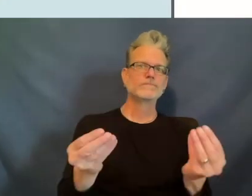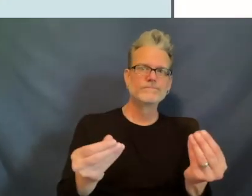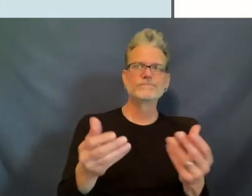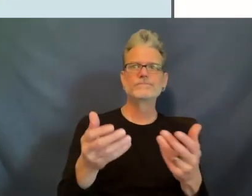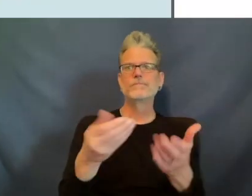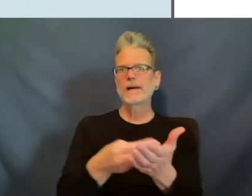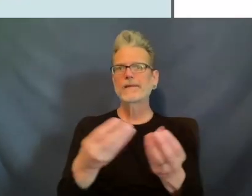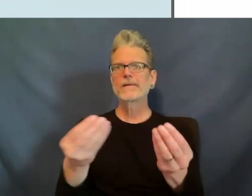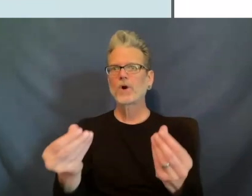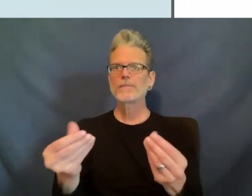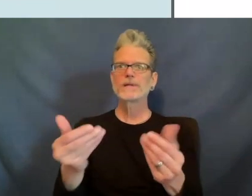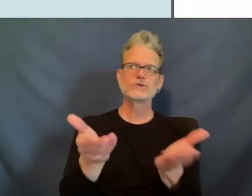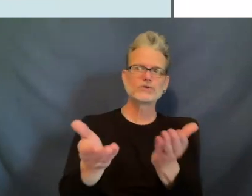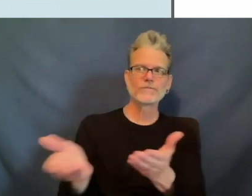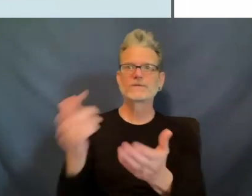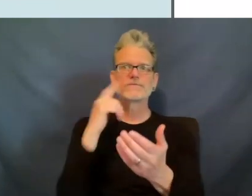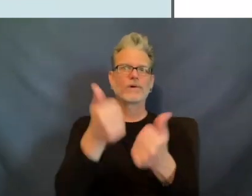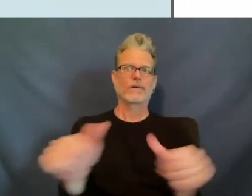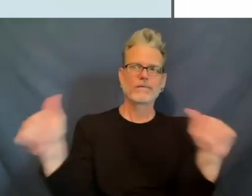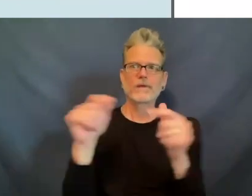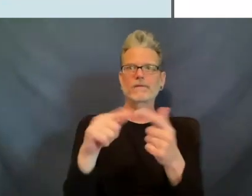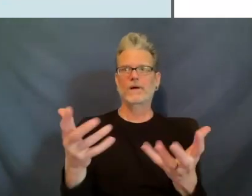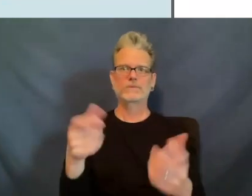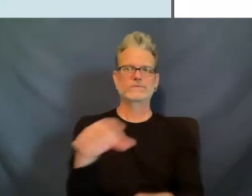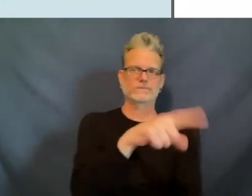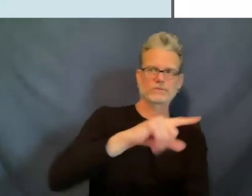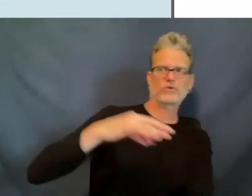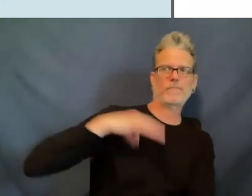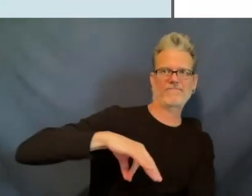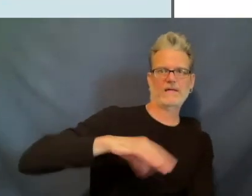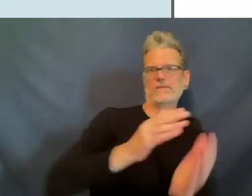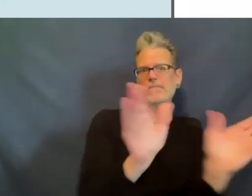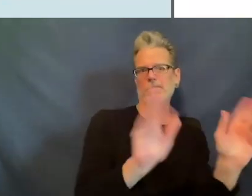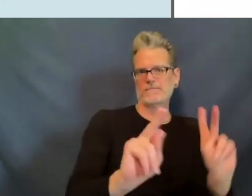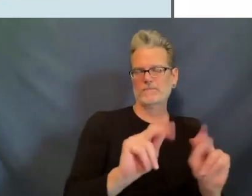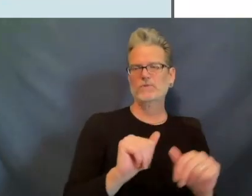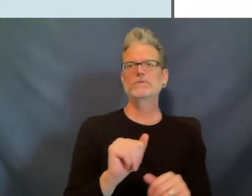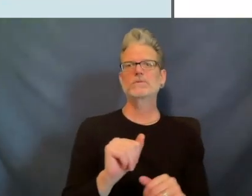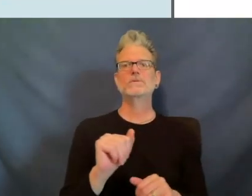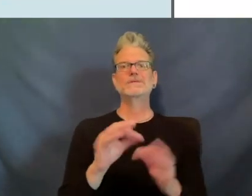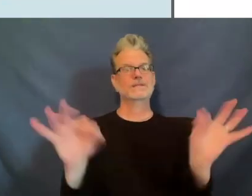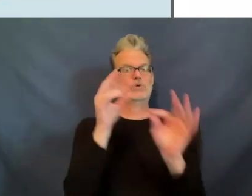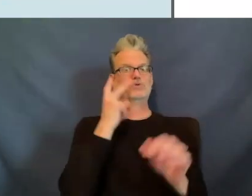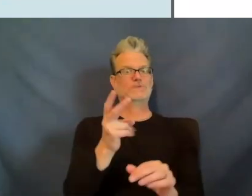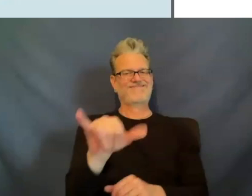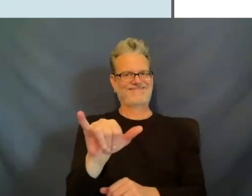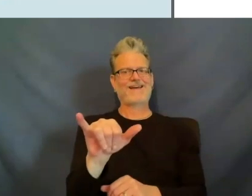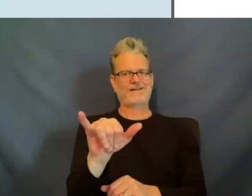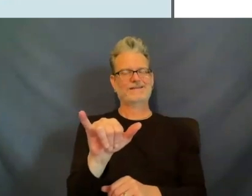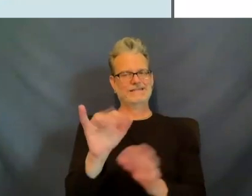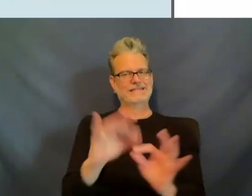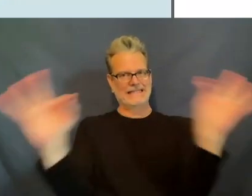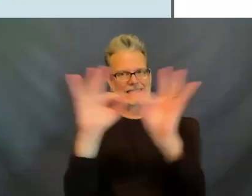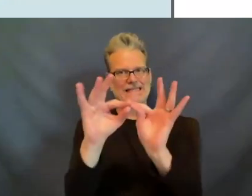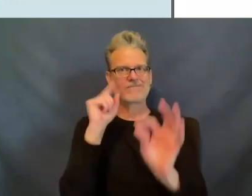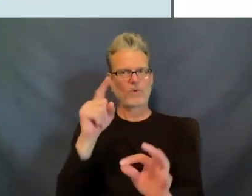value to accomplish a public purpose or benefit. And it's important to see that that's the key defining feature of federal financial